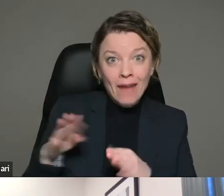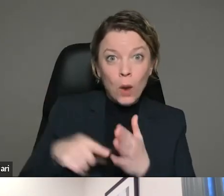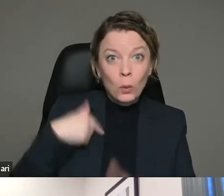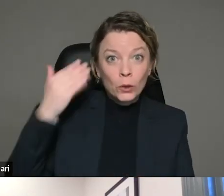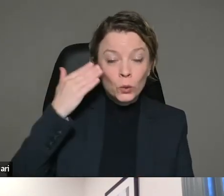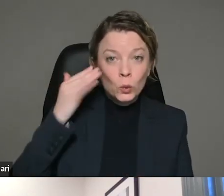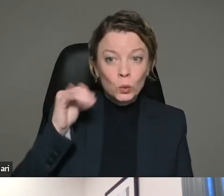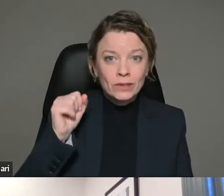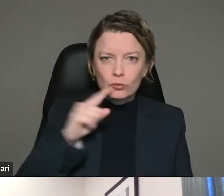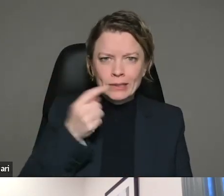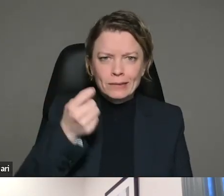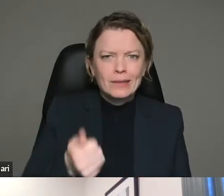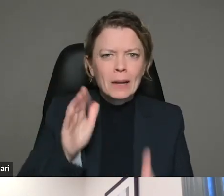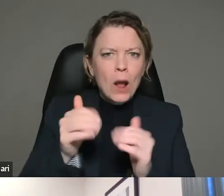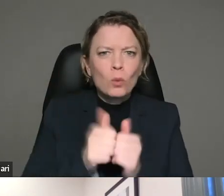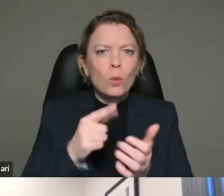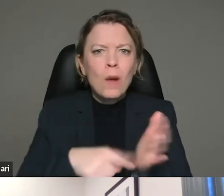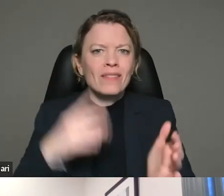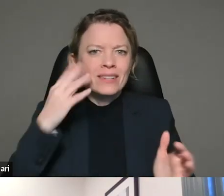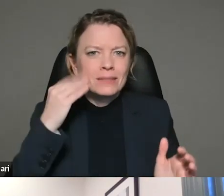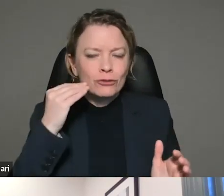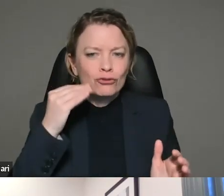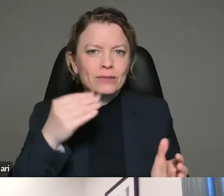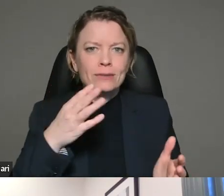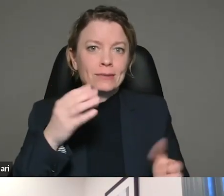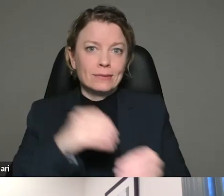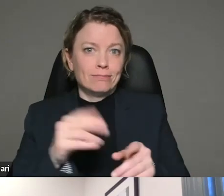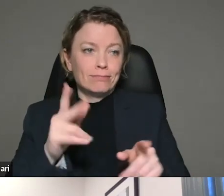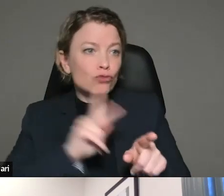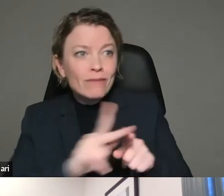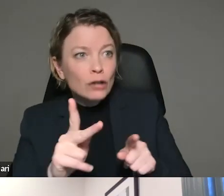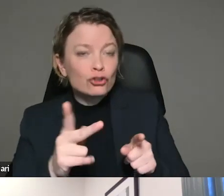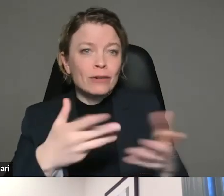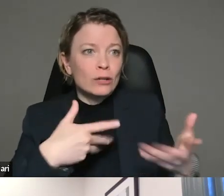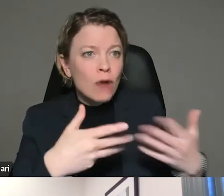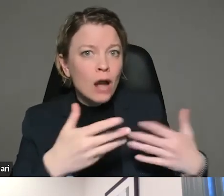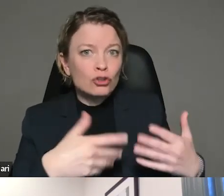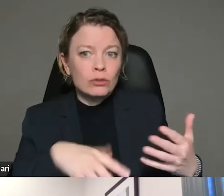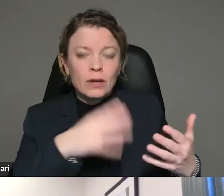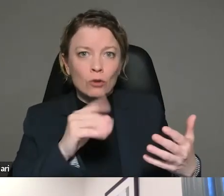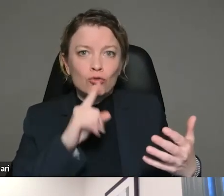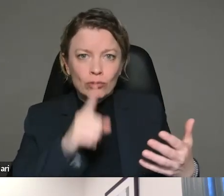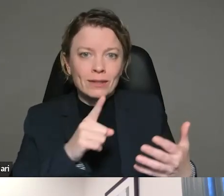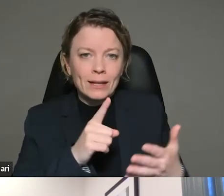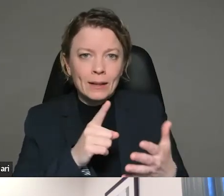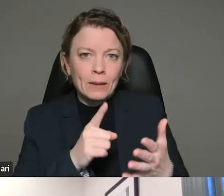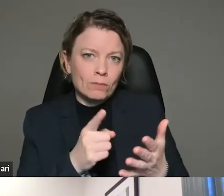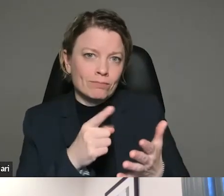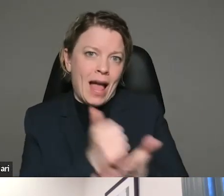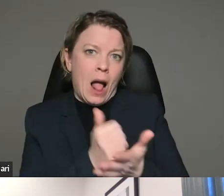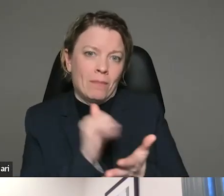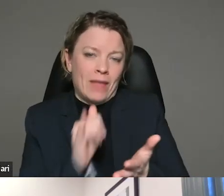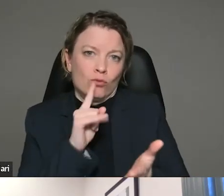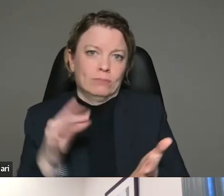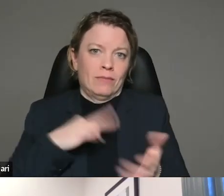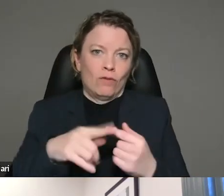minute compared to what the experience is and the professional interactions and the help that has been. So for me, I think